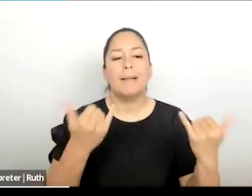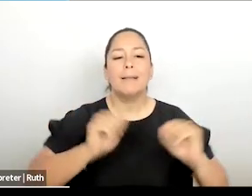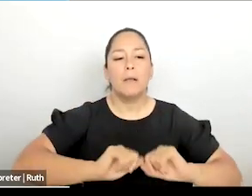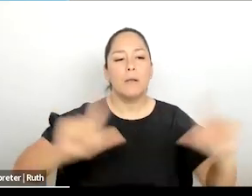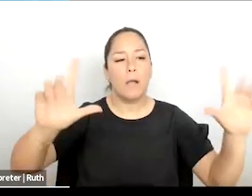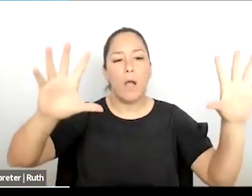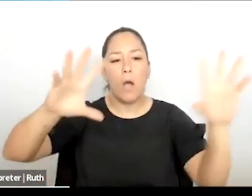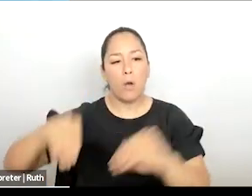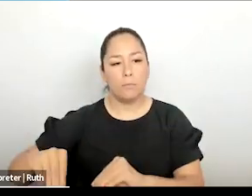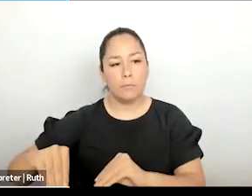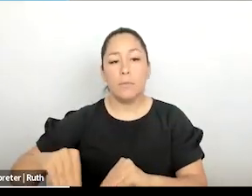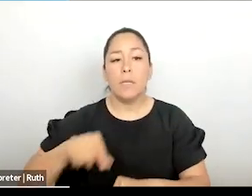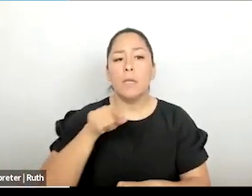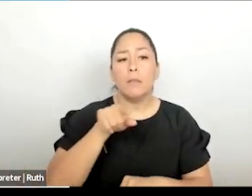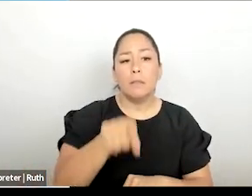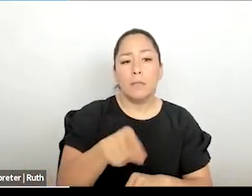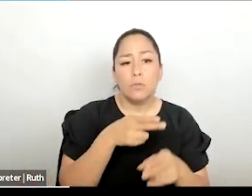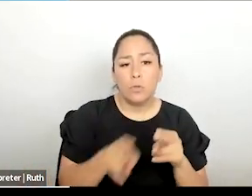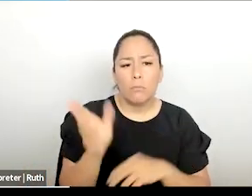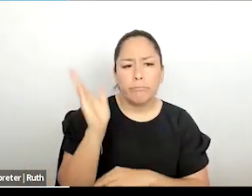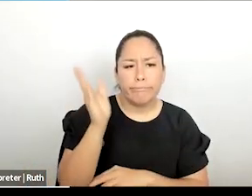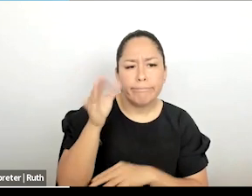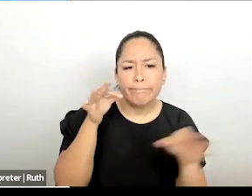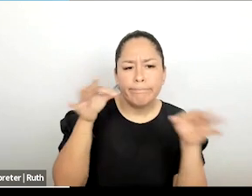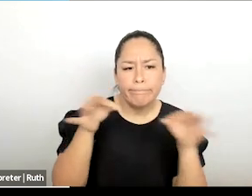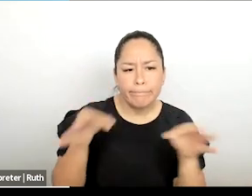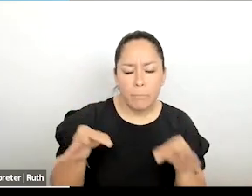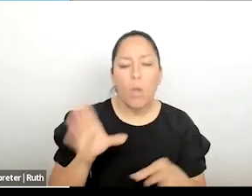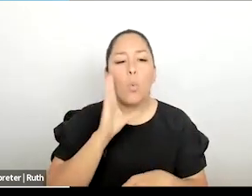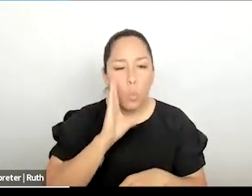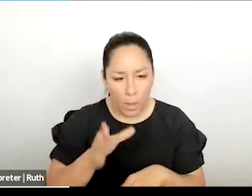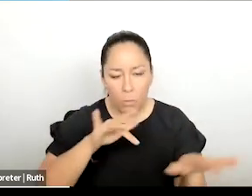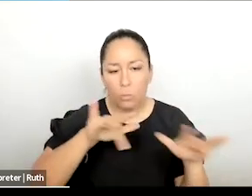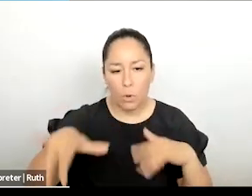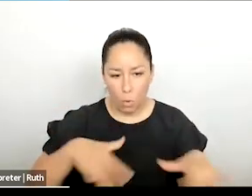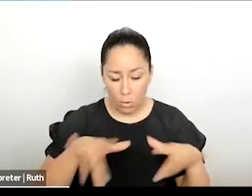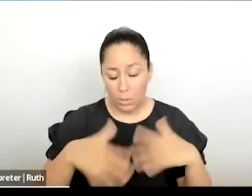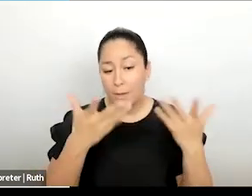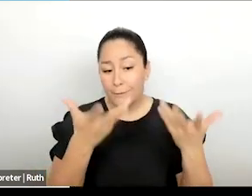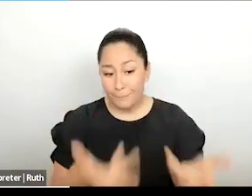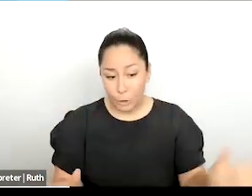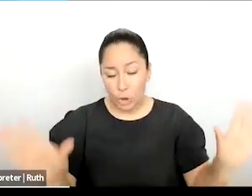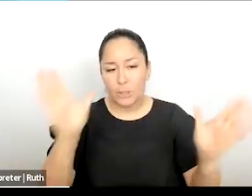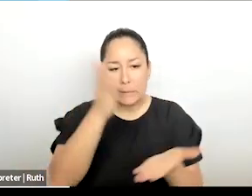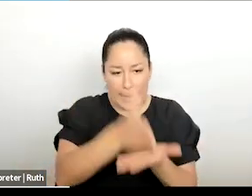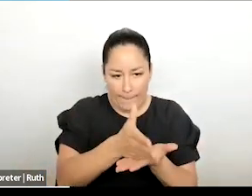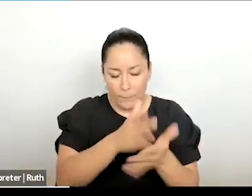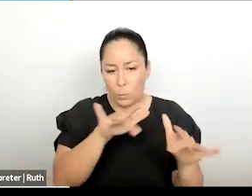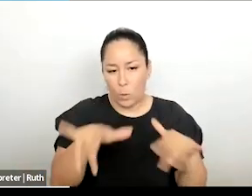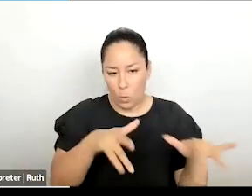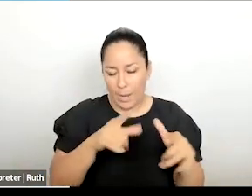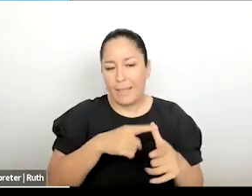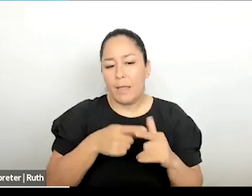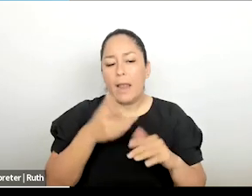brief presentation at the beginning for questions, and you can come back on camera if you feel comfortable then. But I want to give people the option